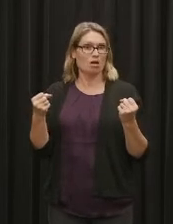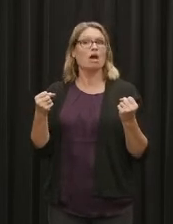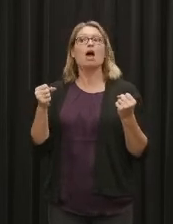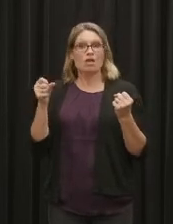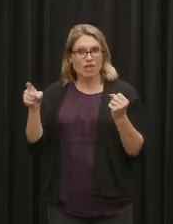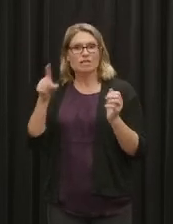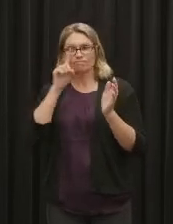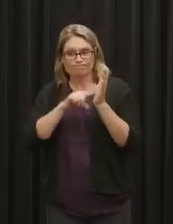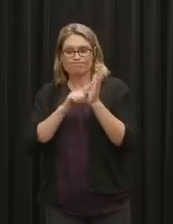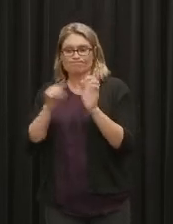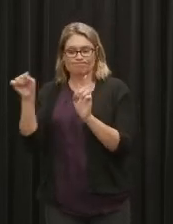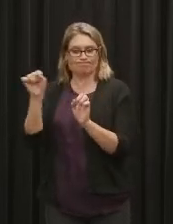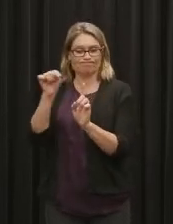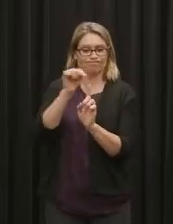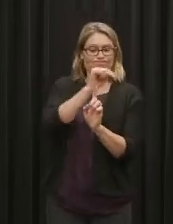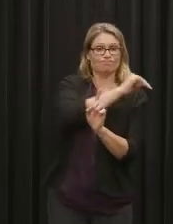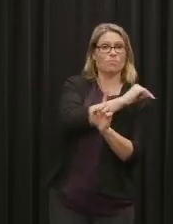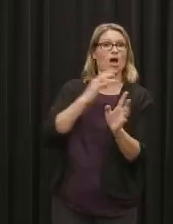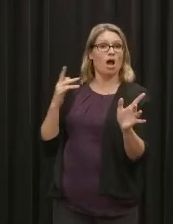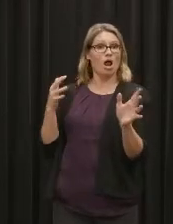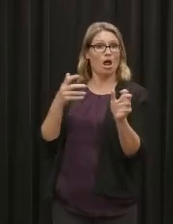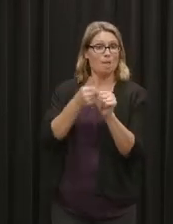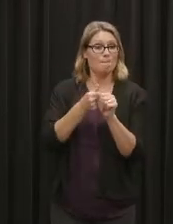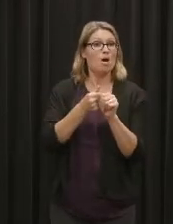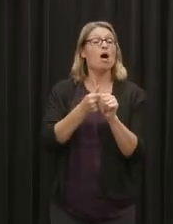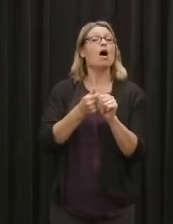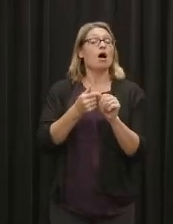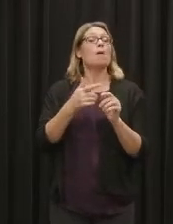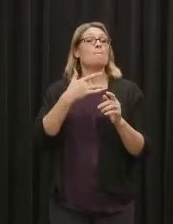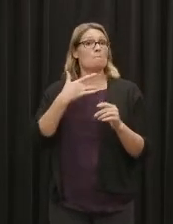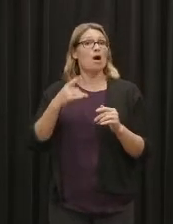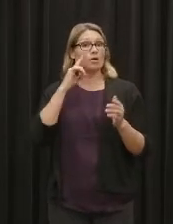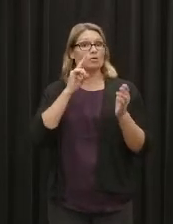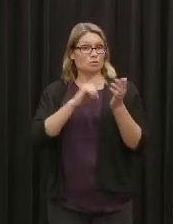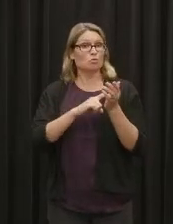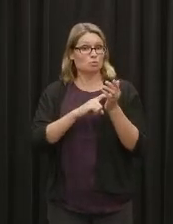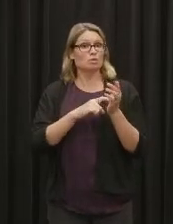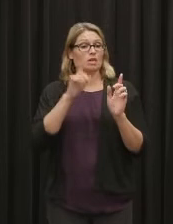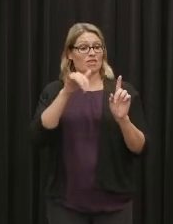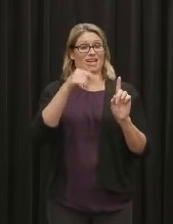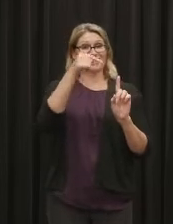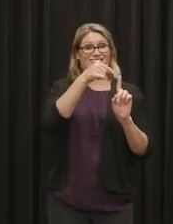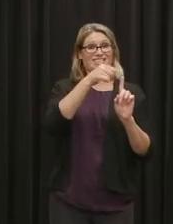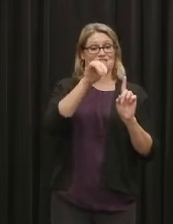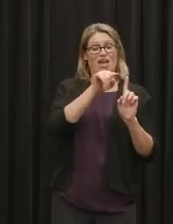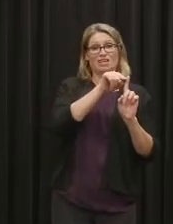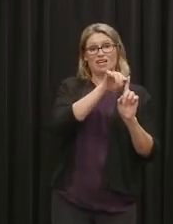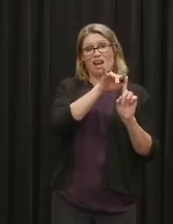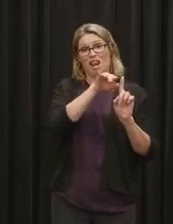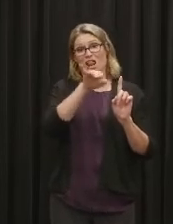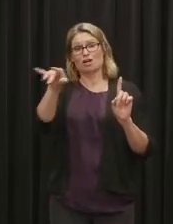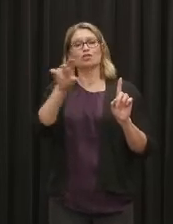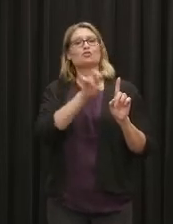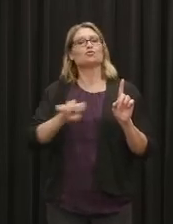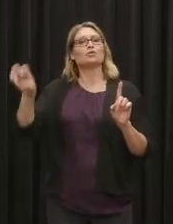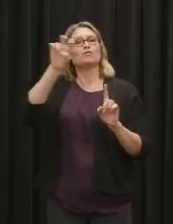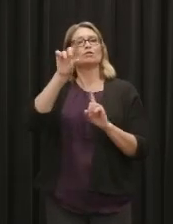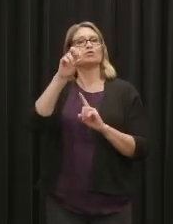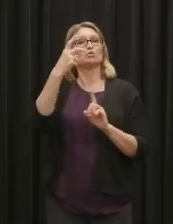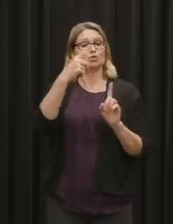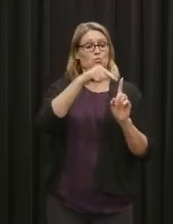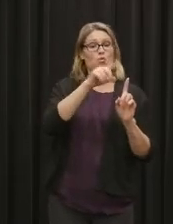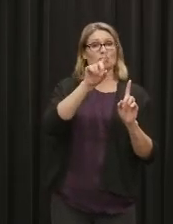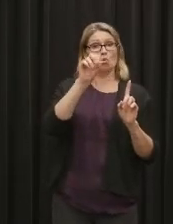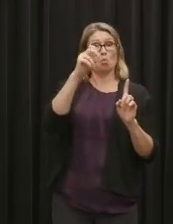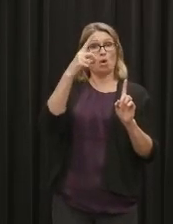been addressed. All the cases are linked either directly or indirectly to a Zone 1 case that traveled to Zone 2,